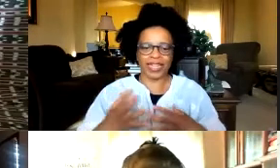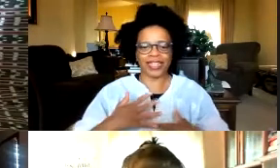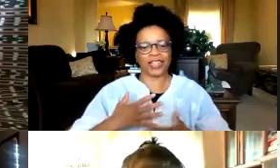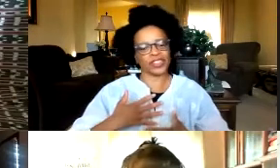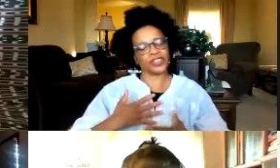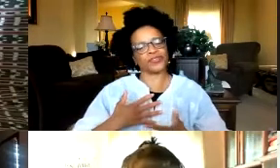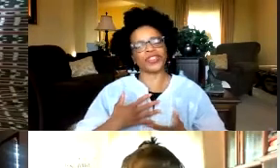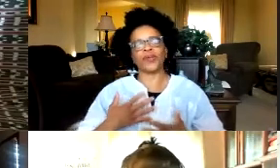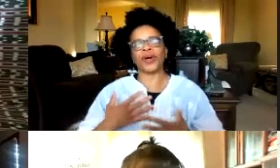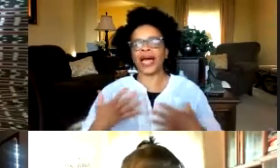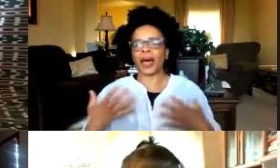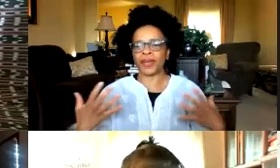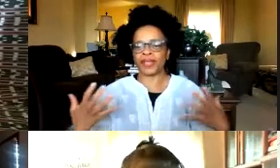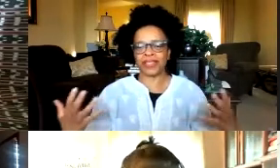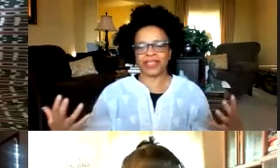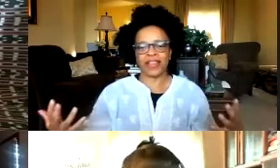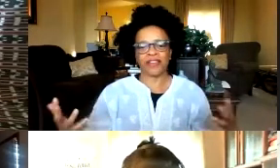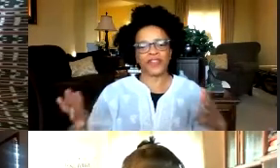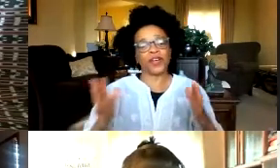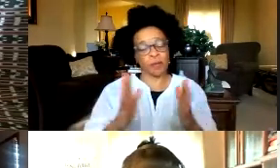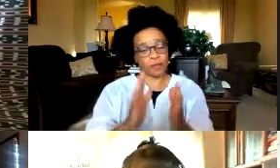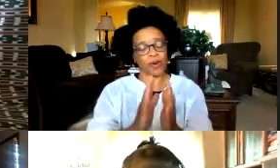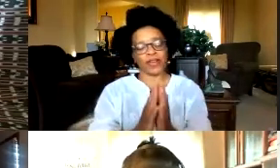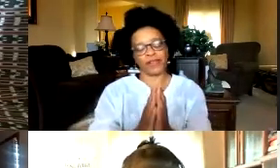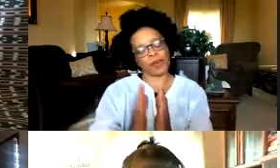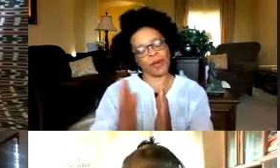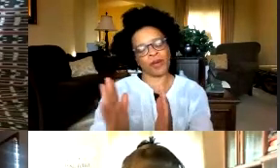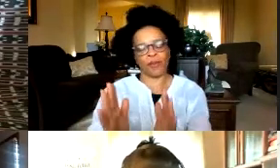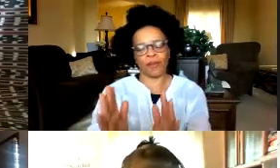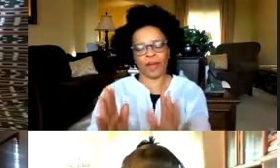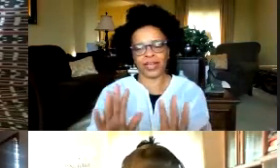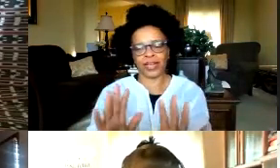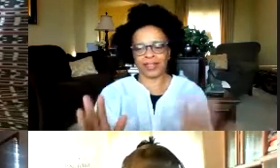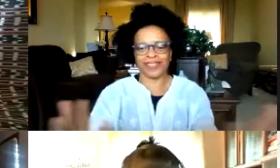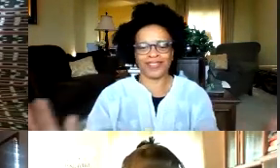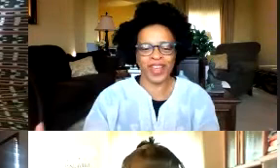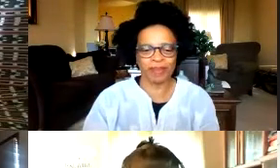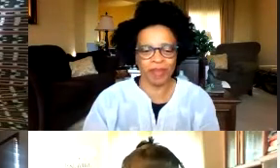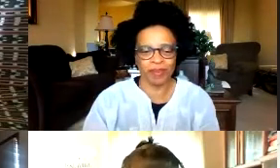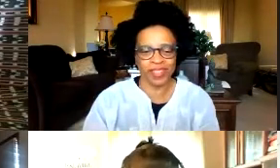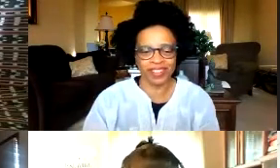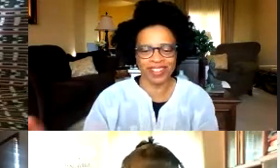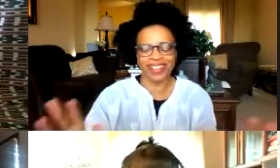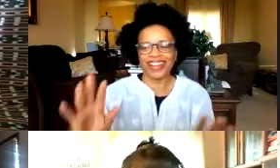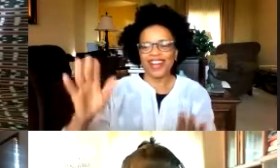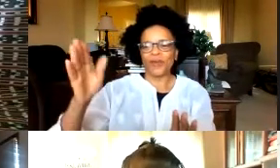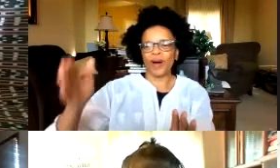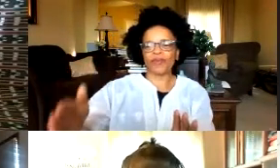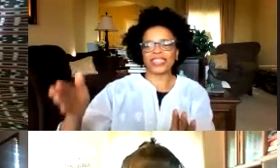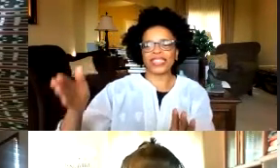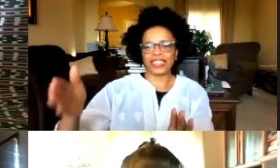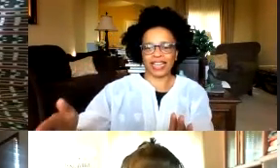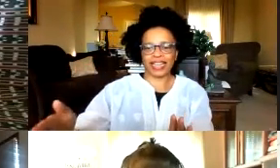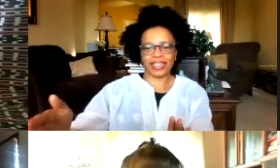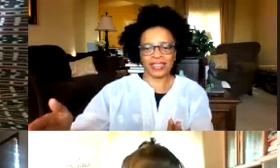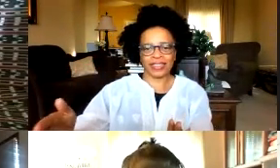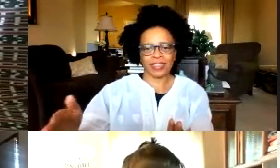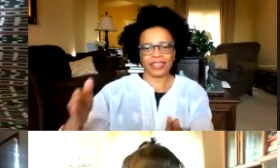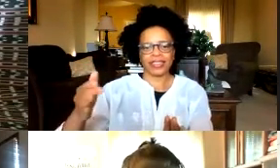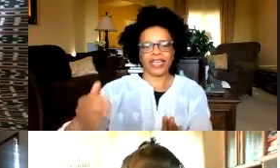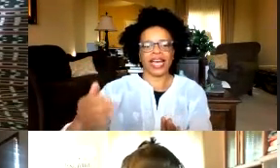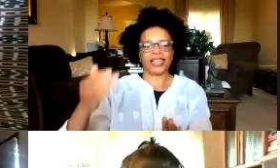come back in. Now, just feel what happens. Feel, and for my white family members here, what was it